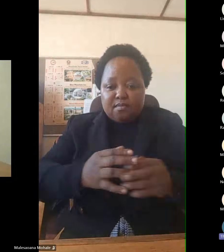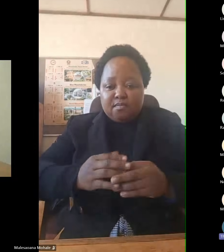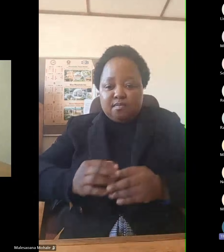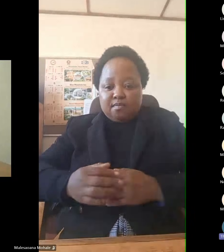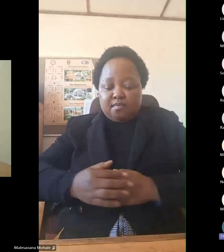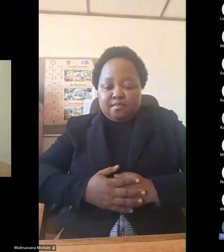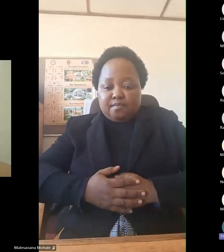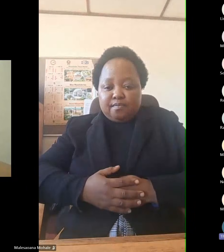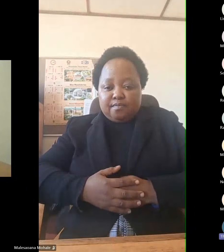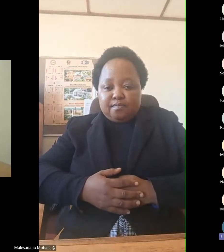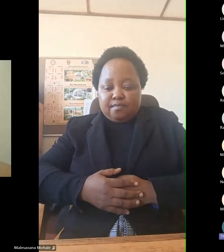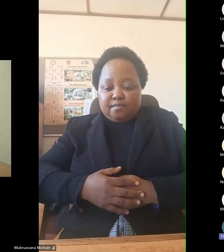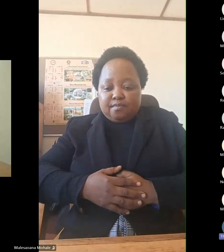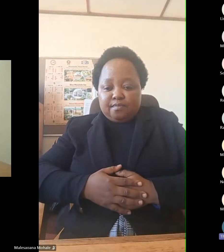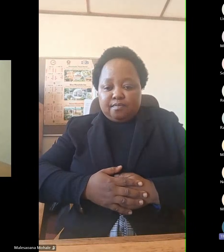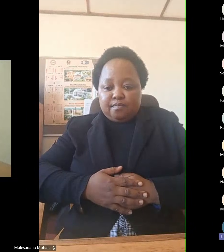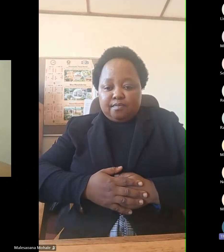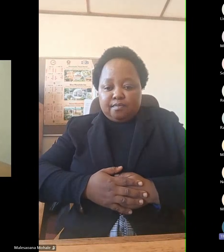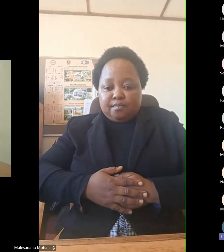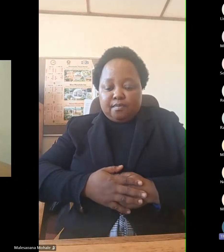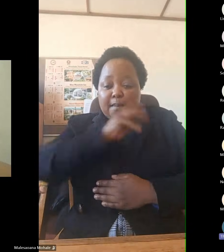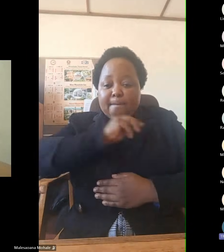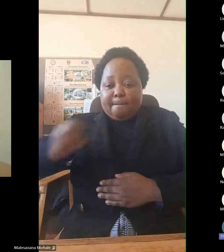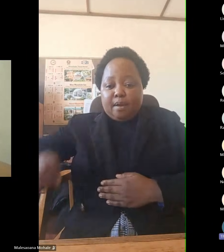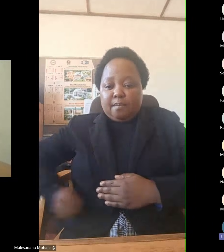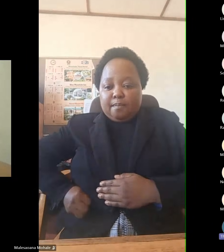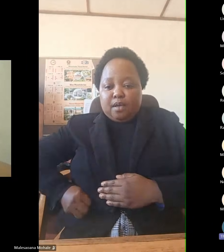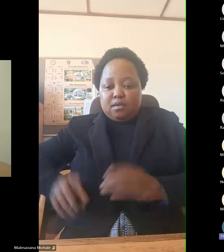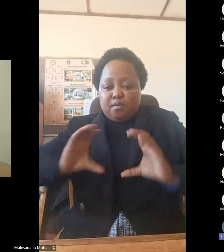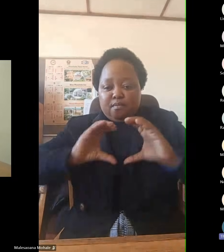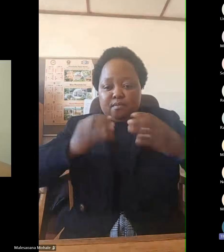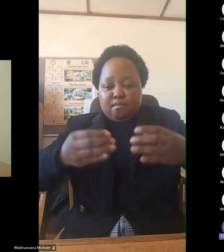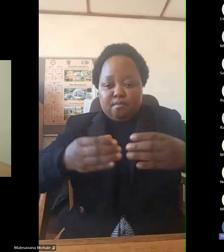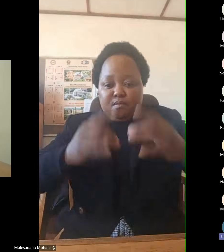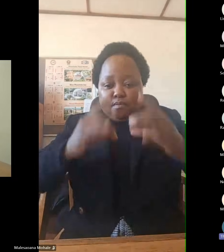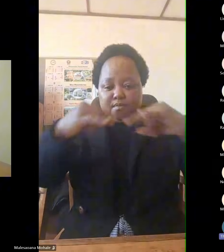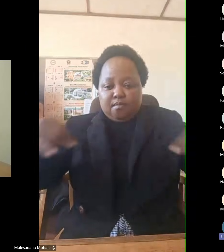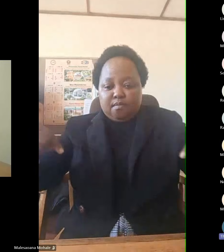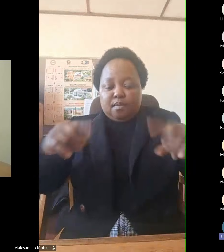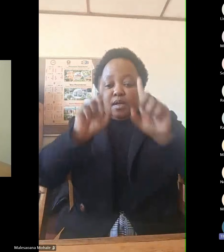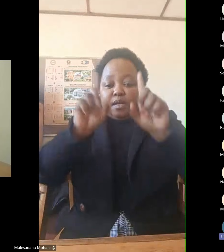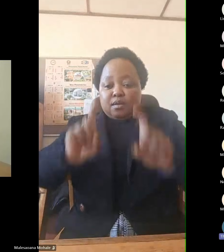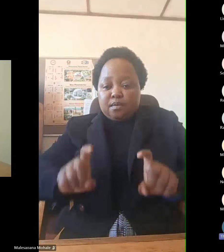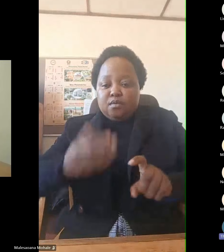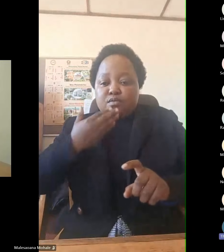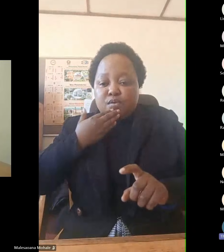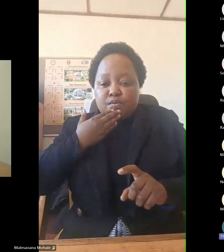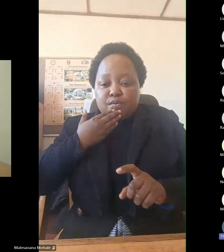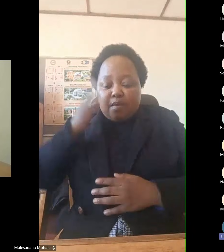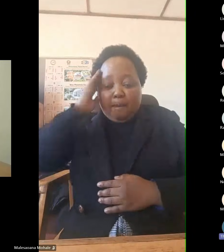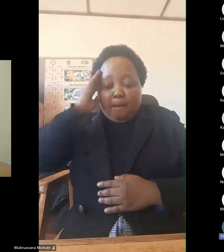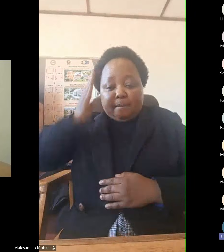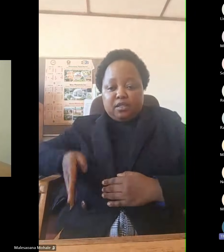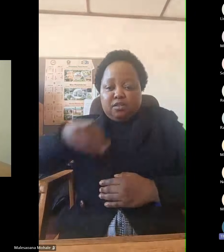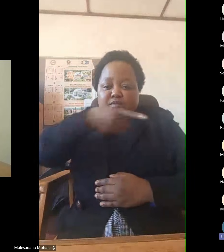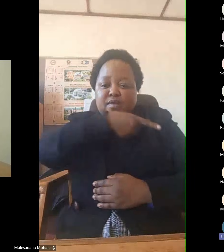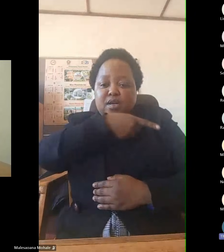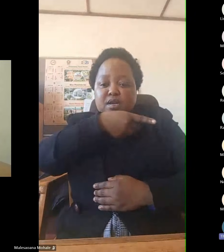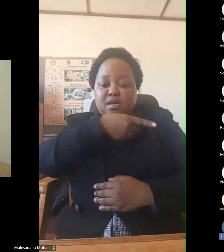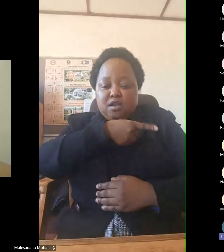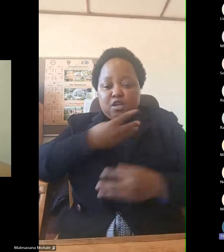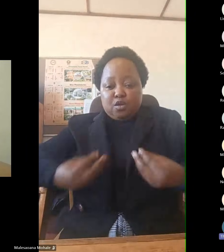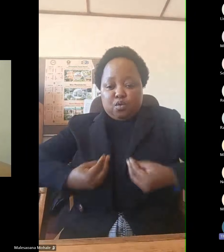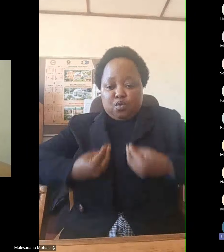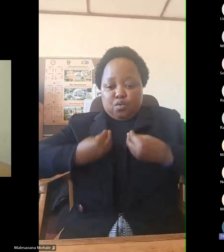the honorable members of the cabinet, in particular the Minister of Gender, Youth